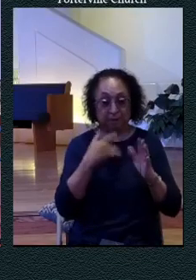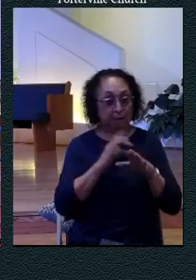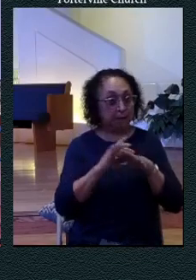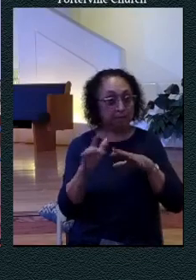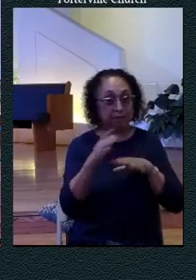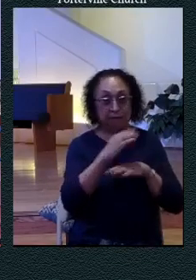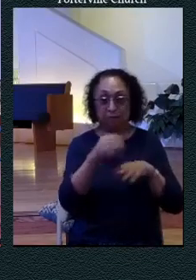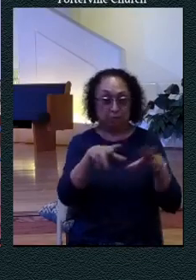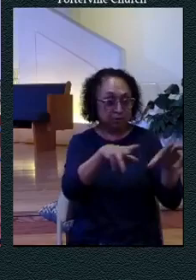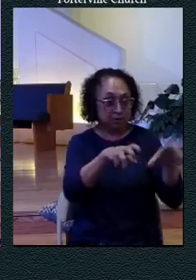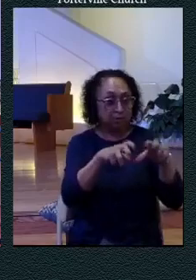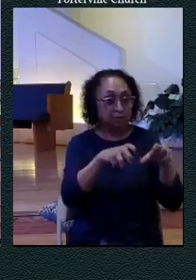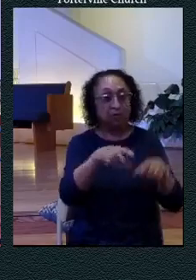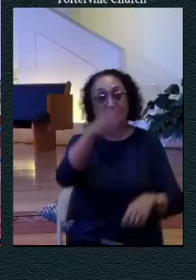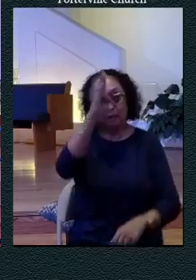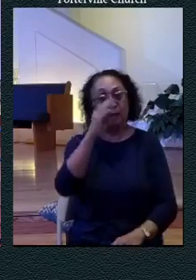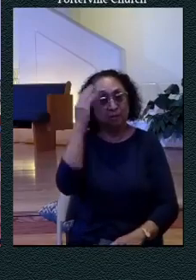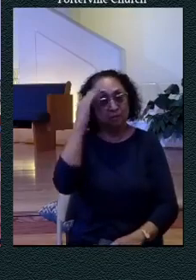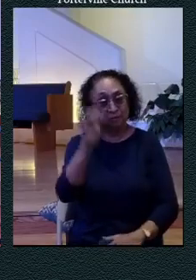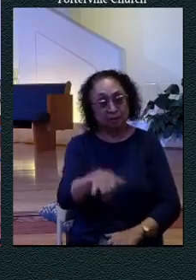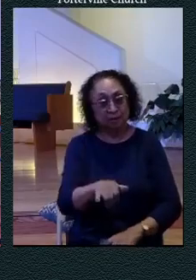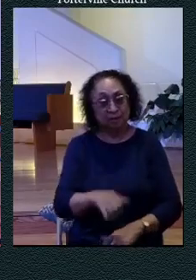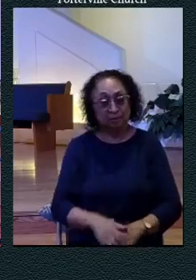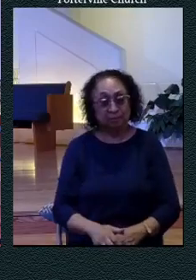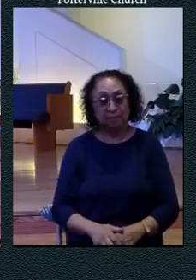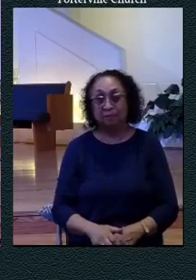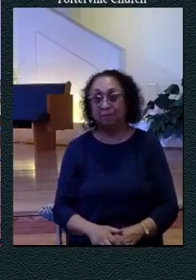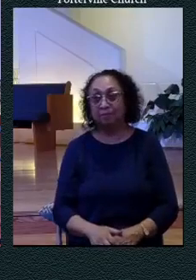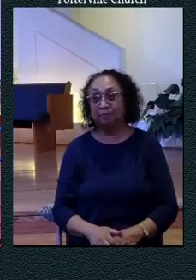God knew these things. And so,